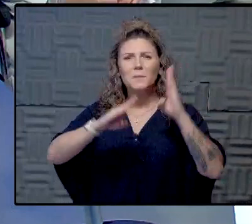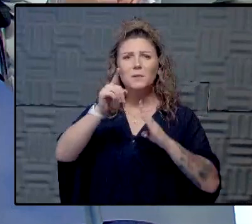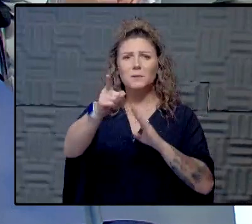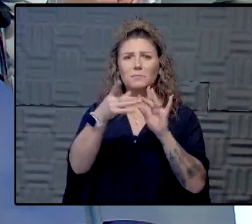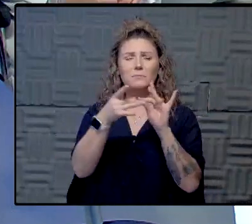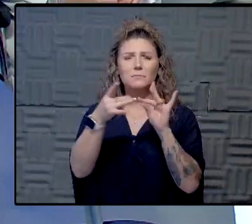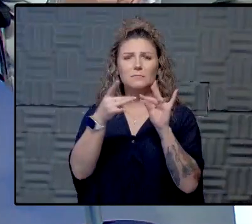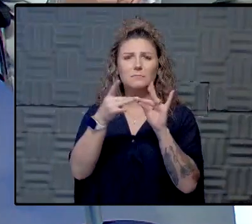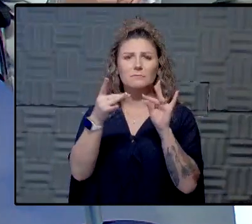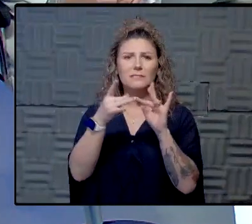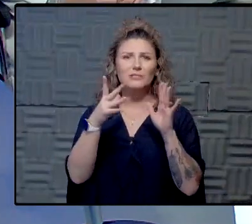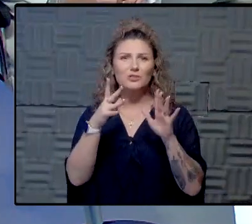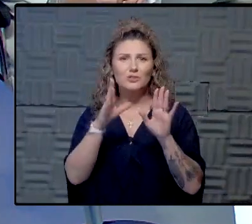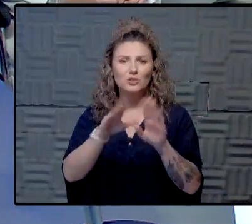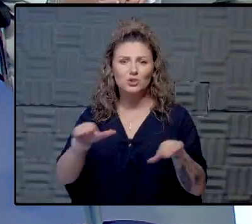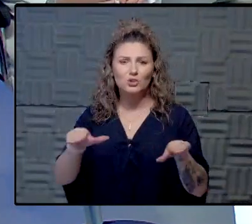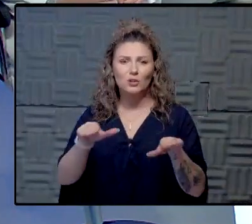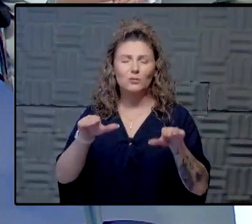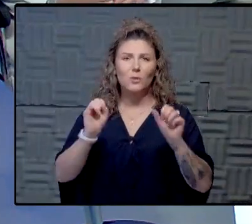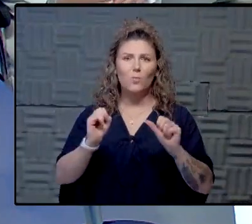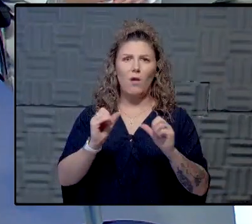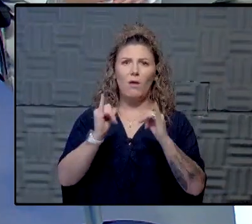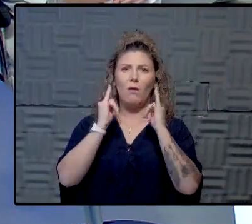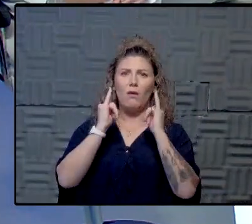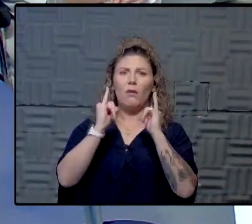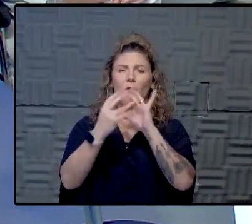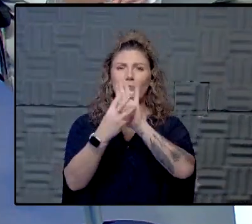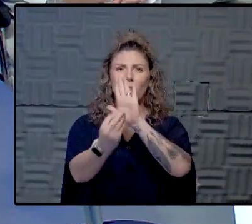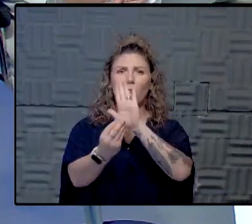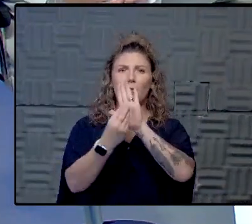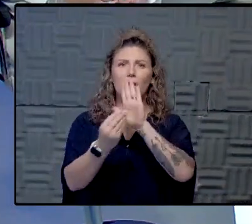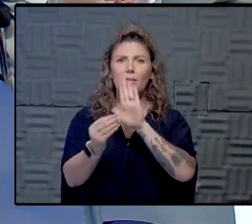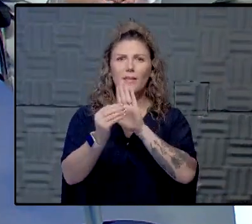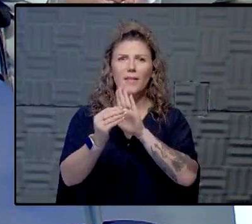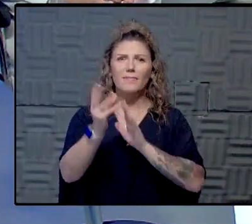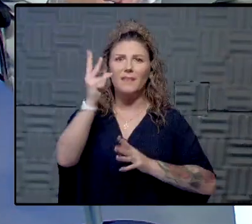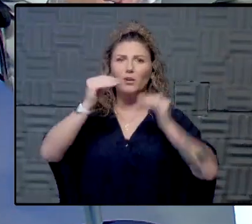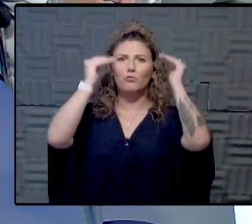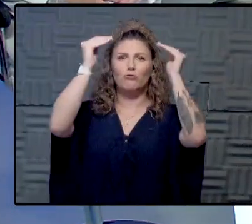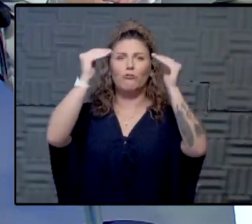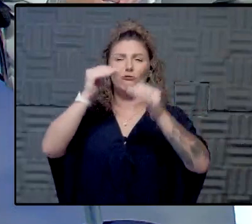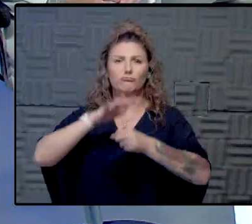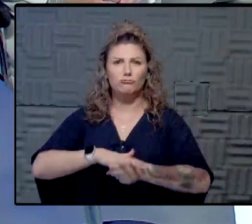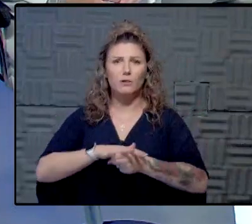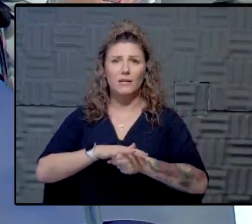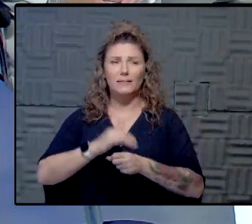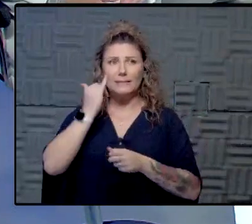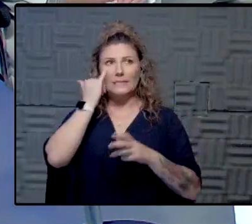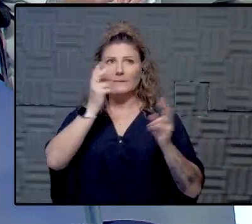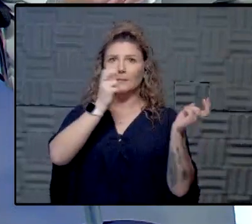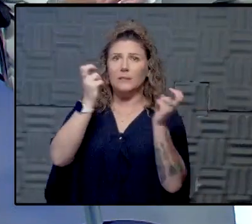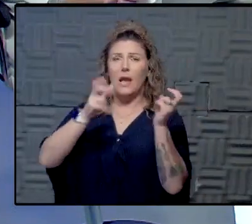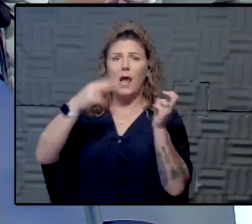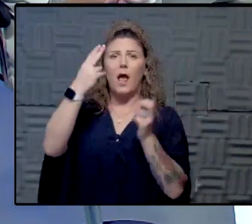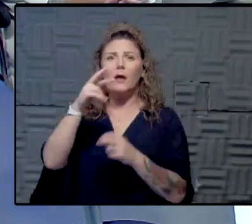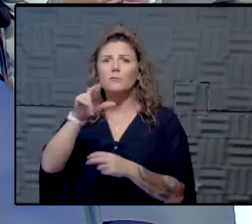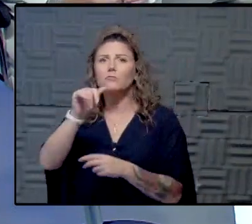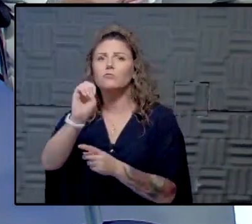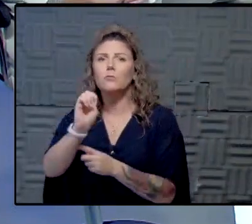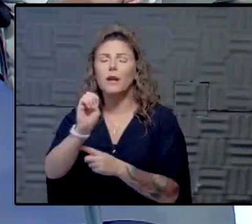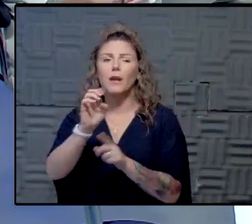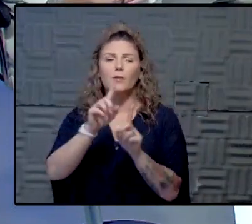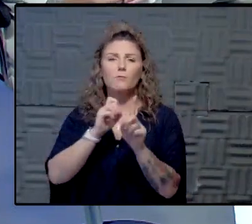that kids reflect the adults' reactions to stressors. Mm-hmm. He's wondering whether there are issues or a higher rate